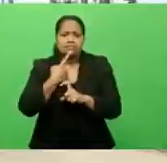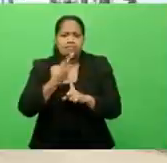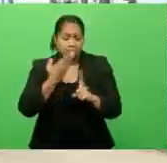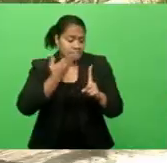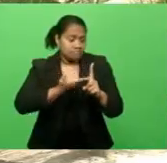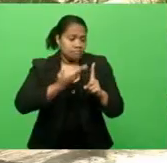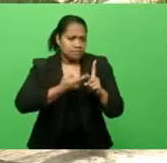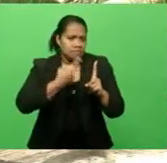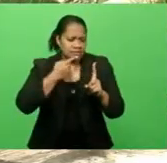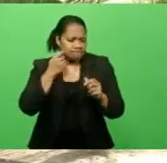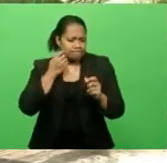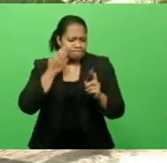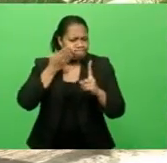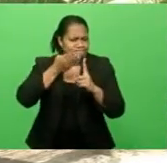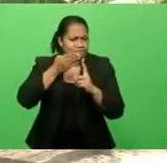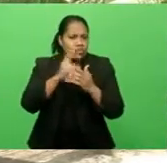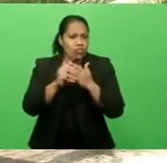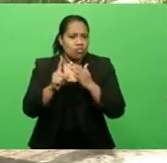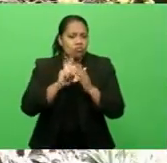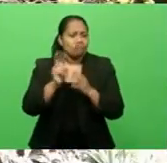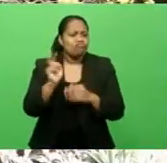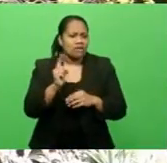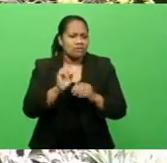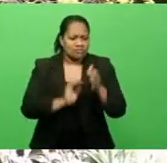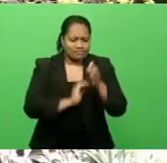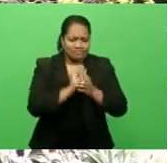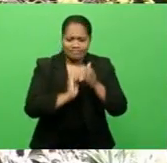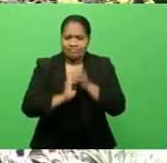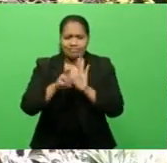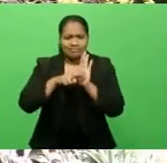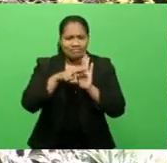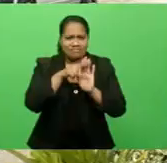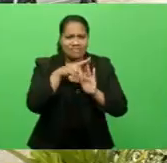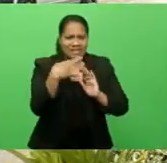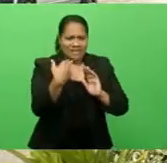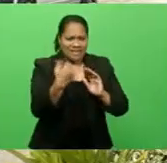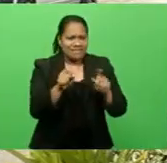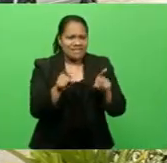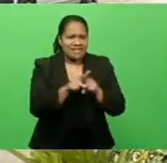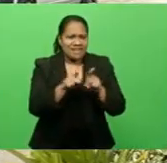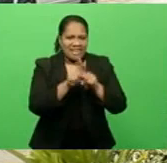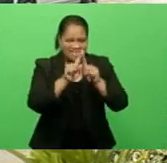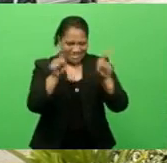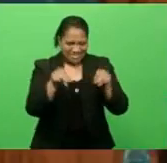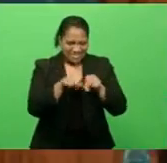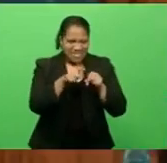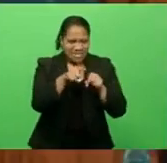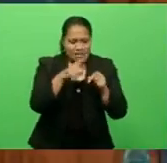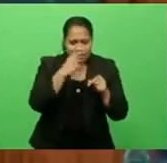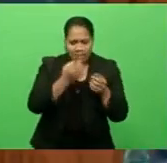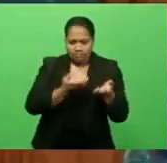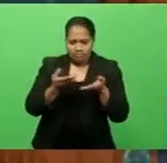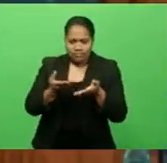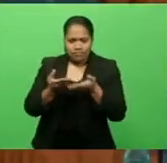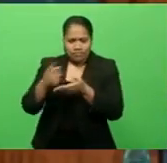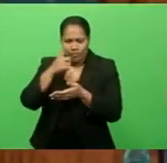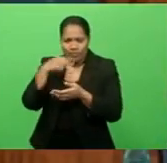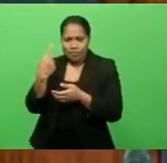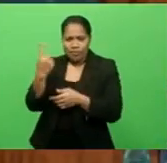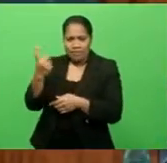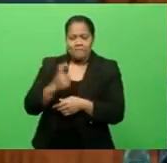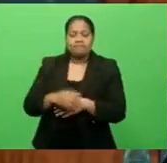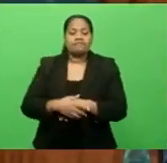fill hotels by creating attractive packages to safely escape the pandemic. These benefits have been put in